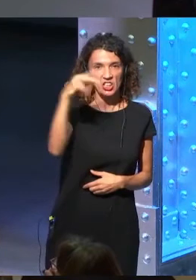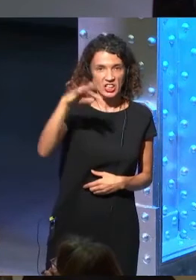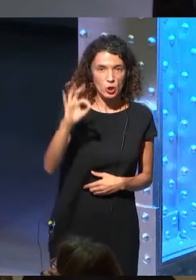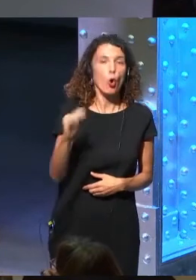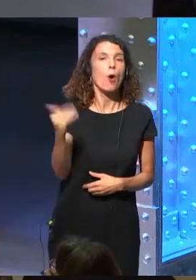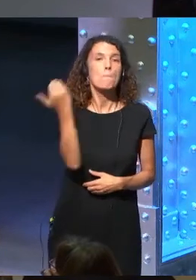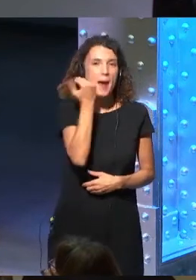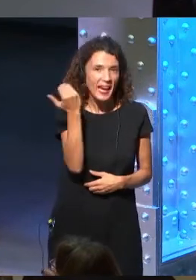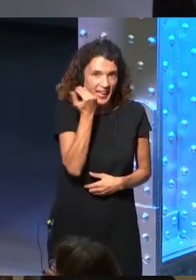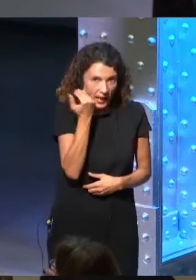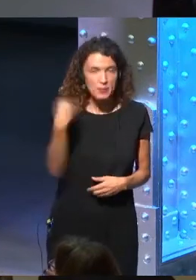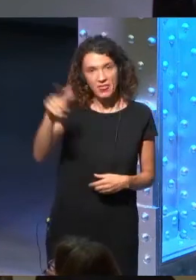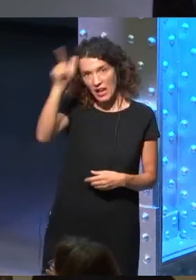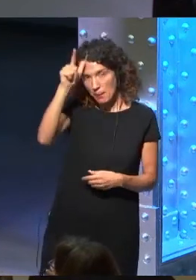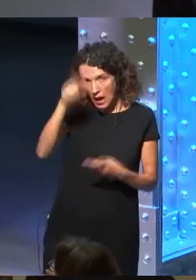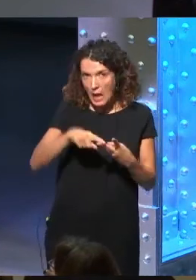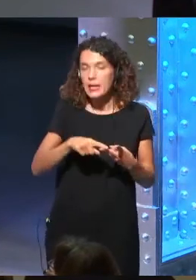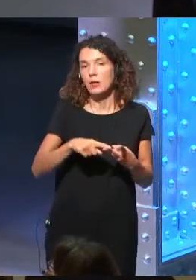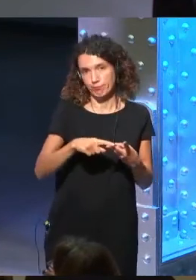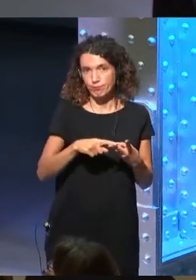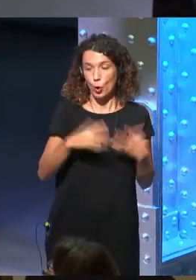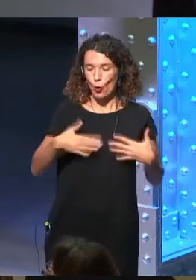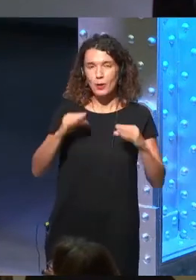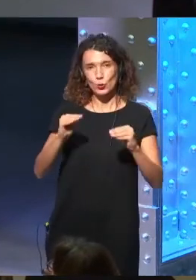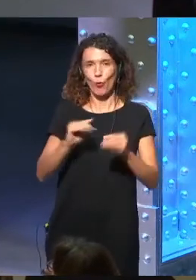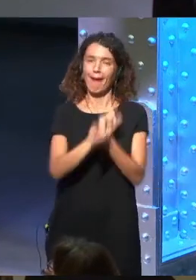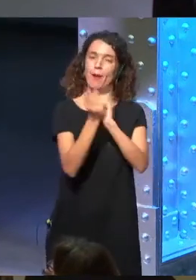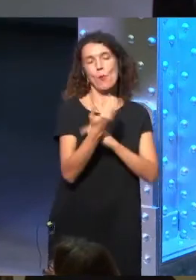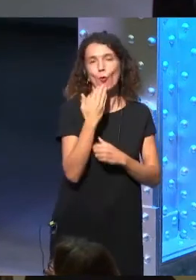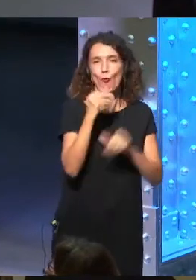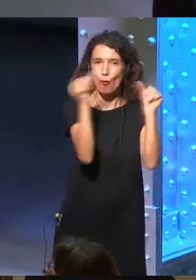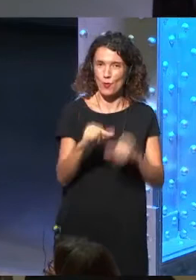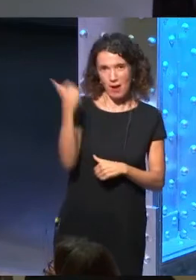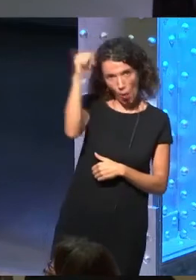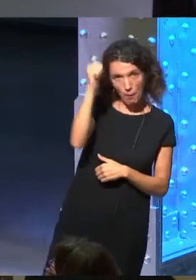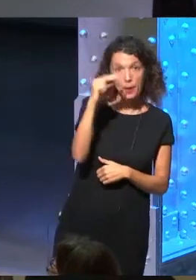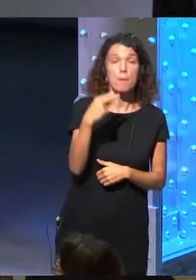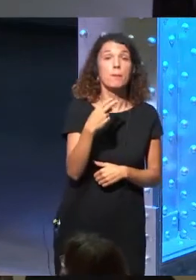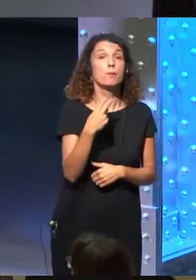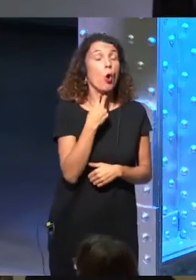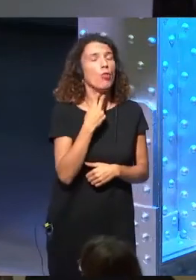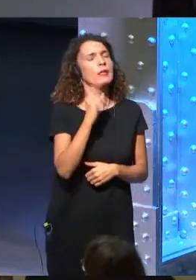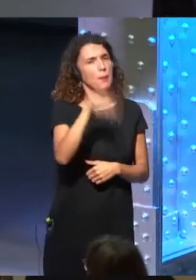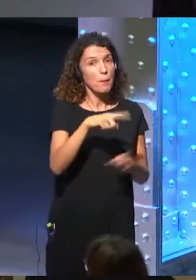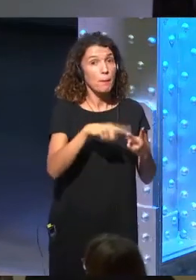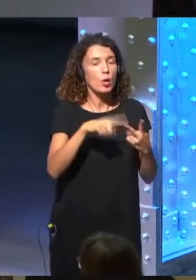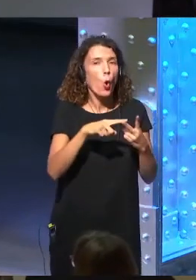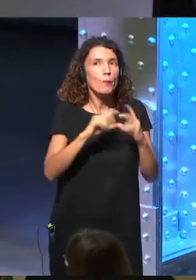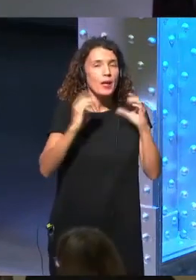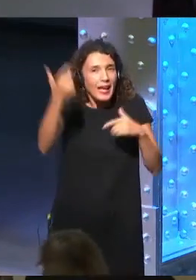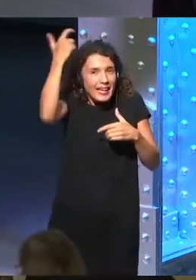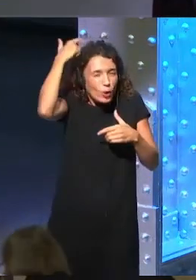problem here is not just, I think, the voice, but the problem is that in our collective unconscious, there's